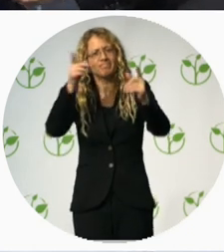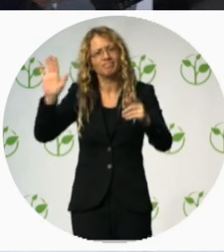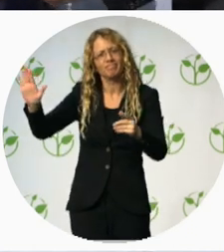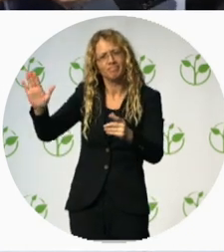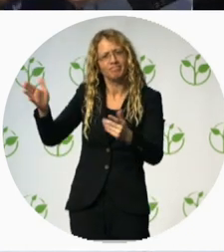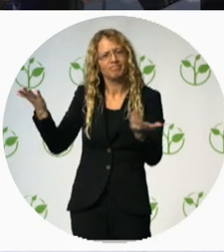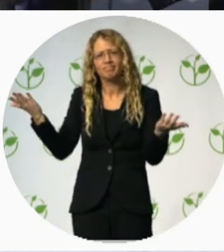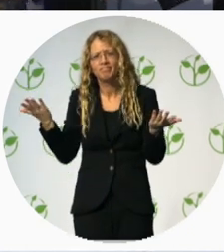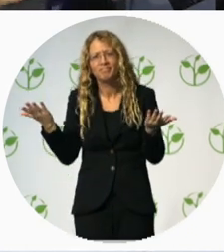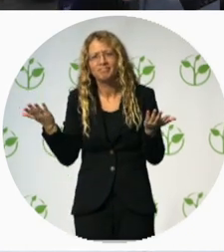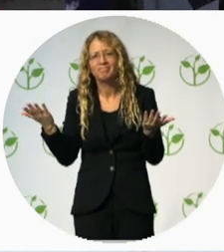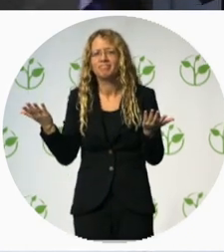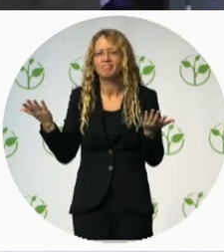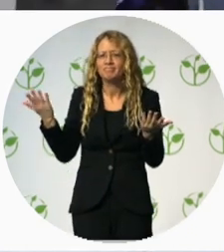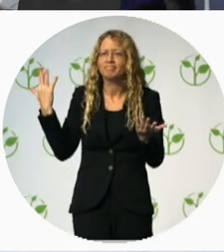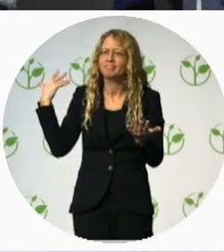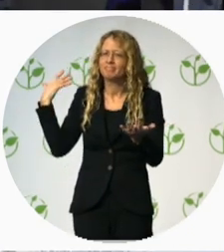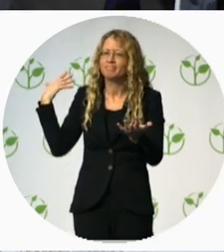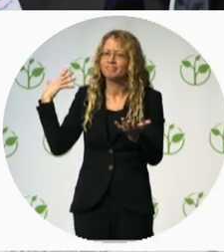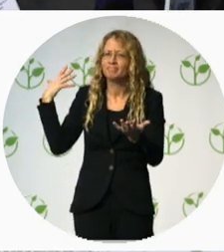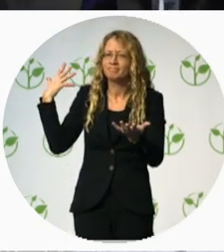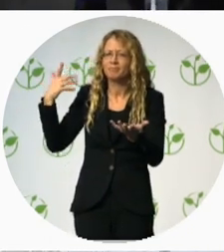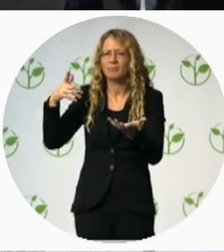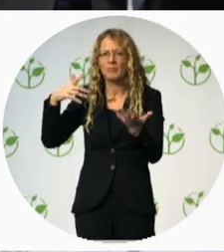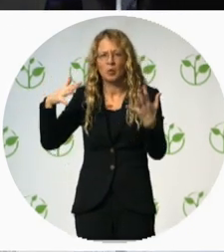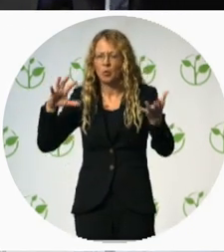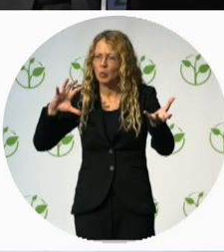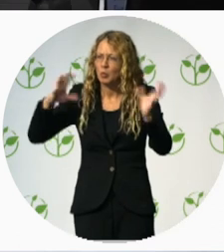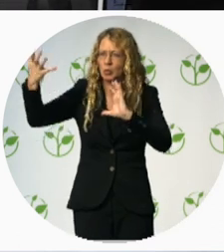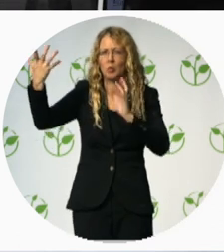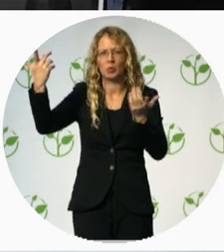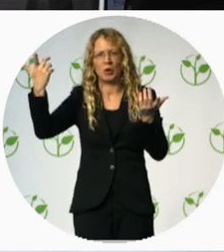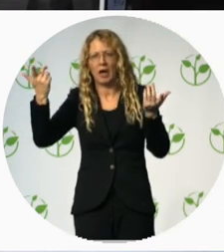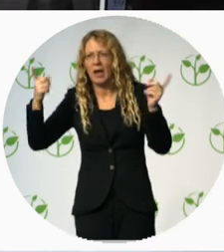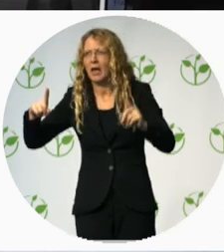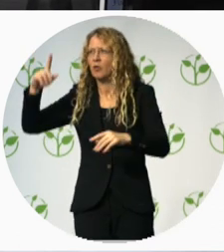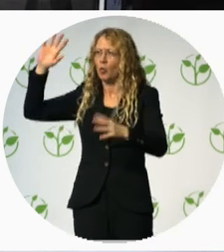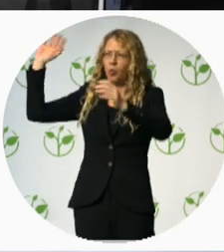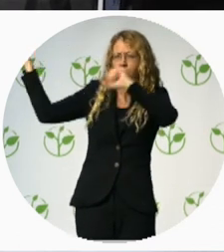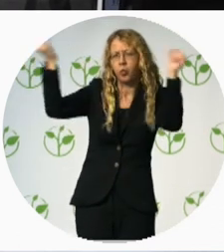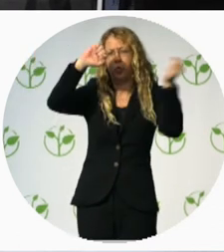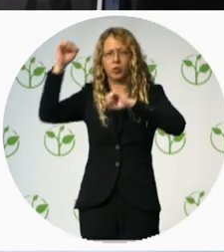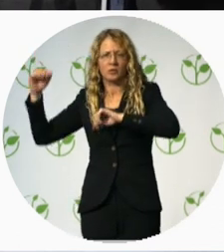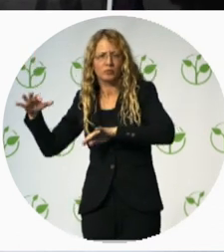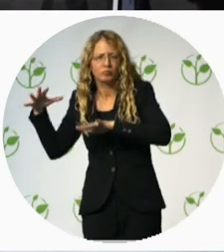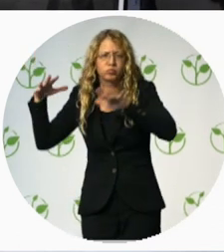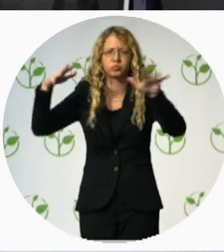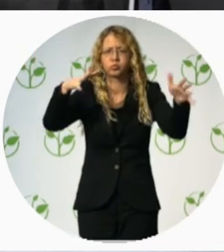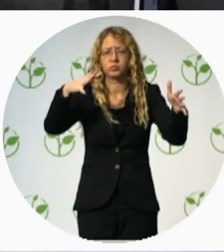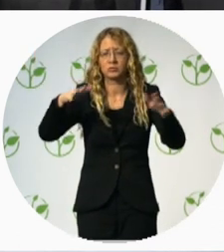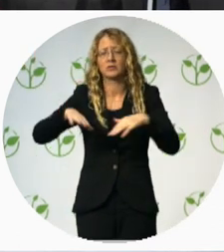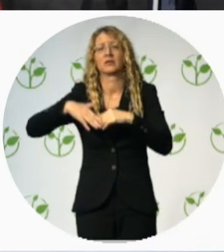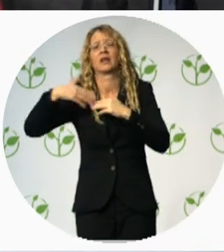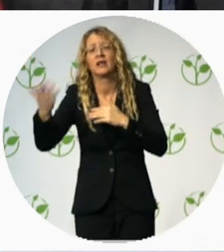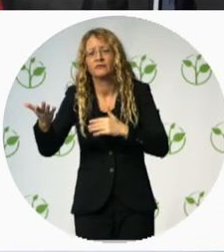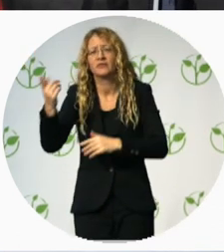in the 14 most affected areas of Kathmandu. Disabled people's organizations trained hundreds of persons with disabilities in